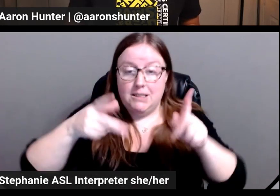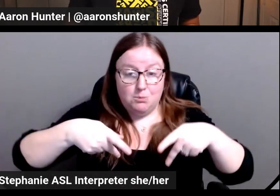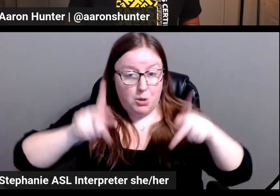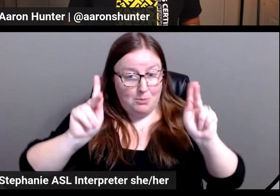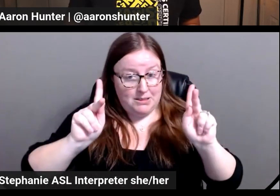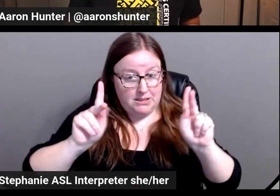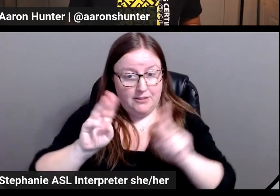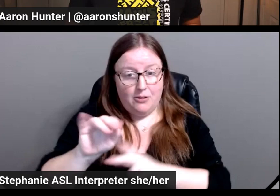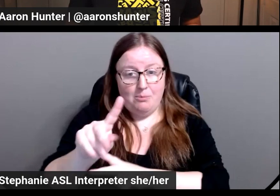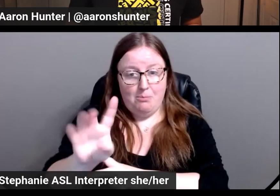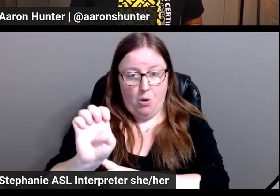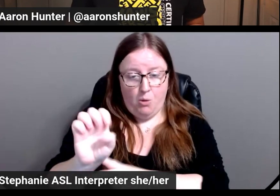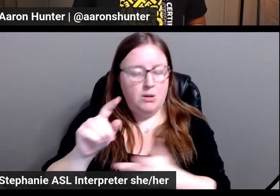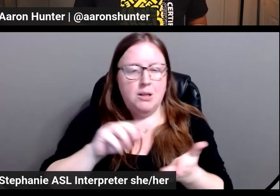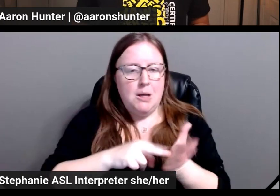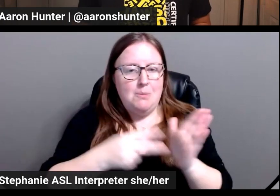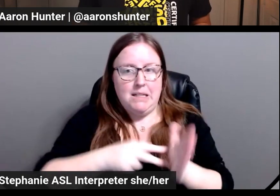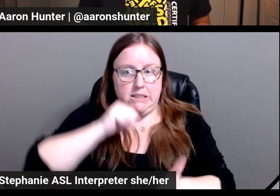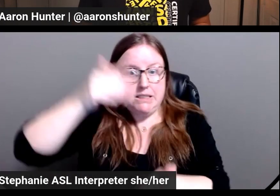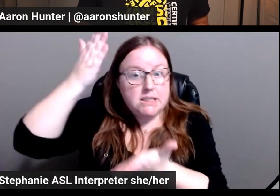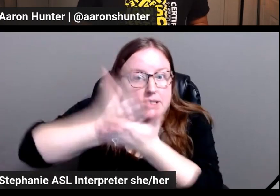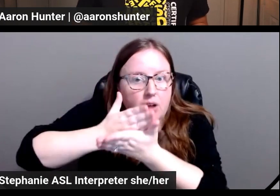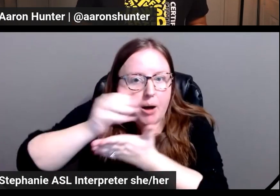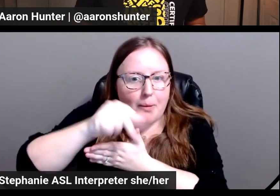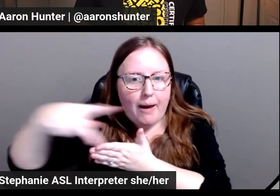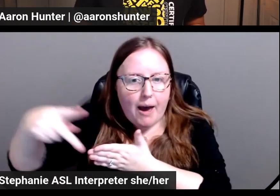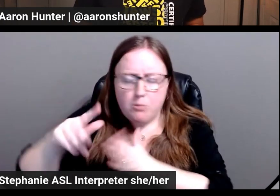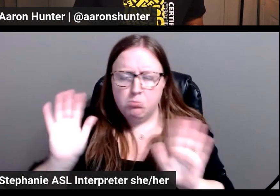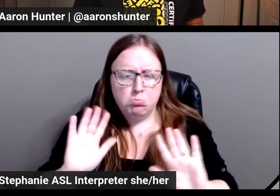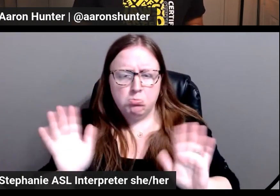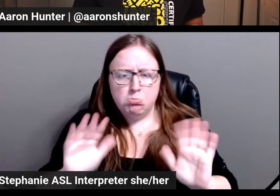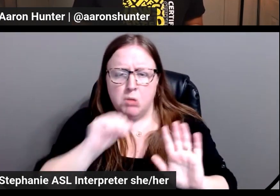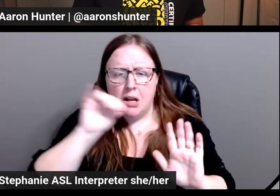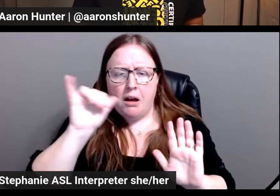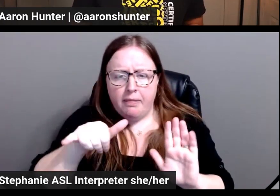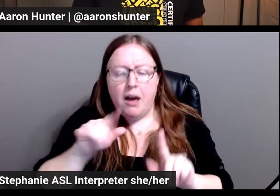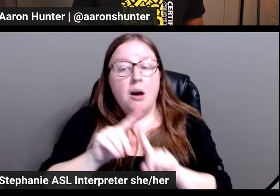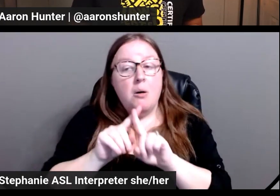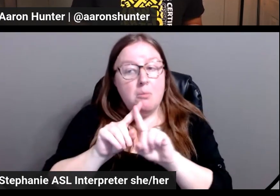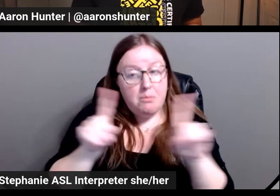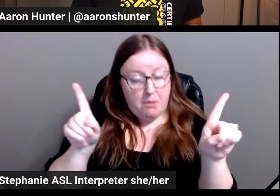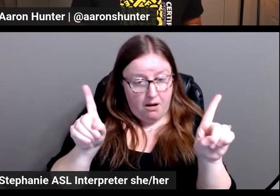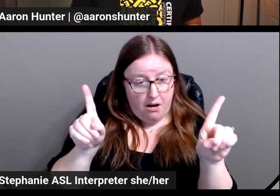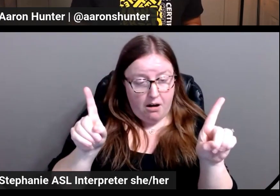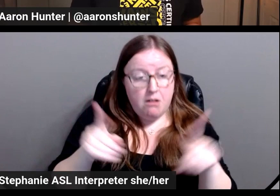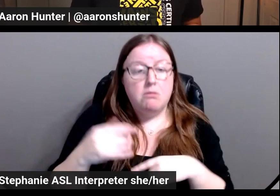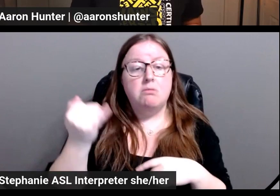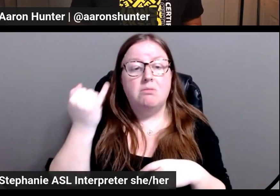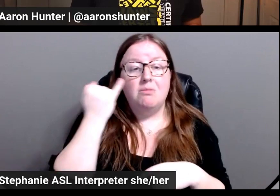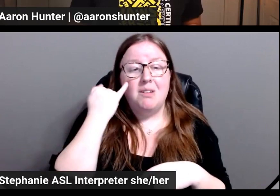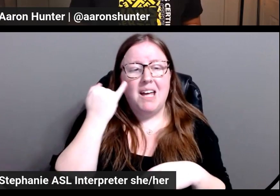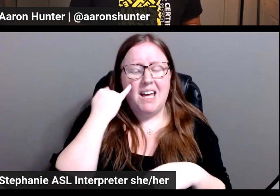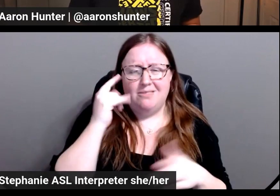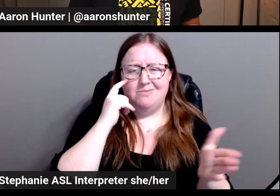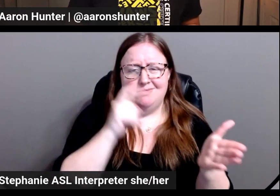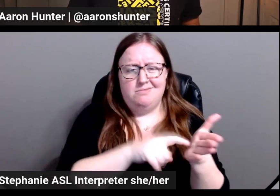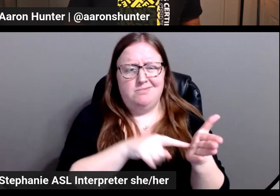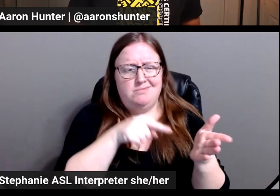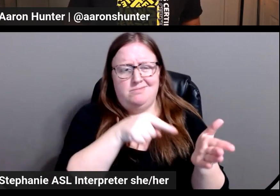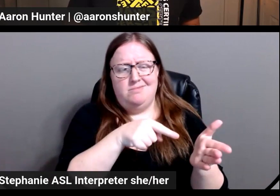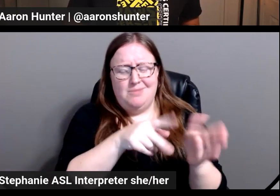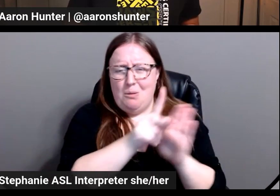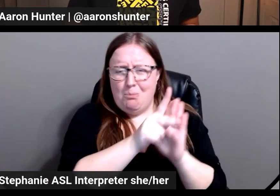which means that it's not going to stop your application from working, but it is, if it does find